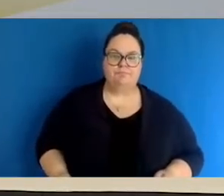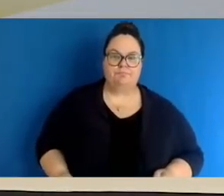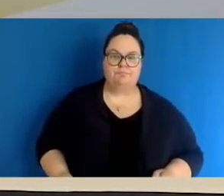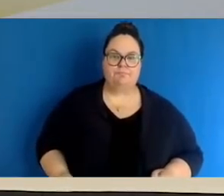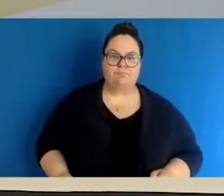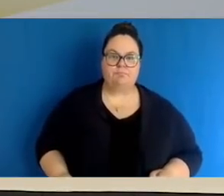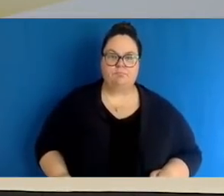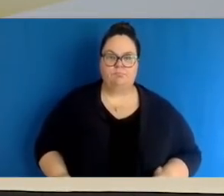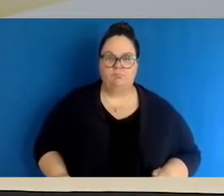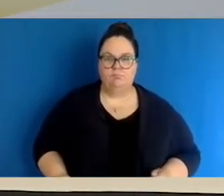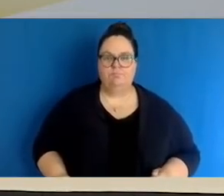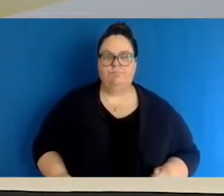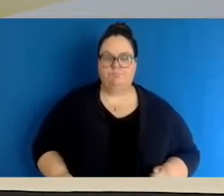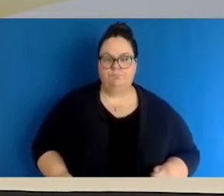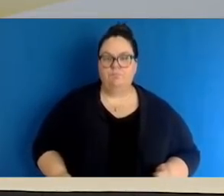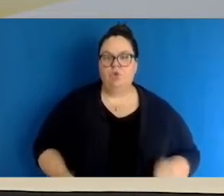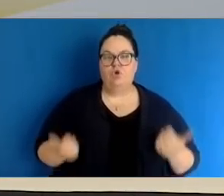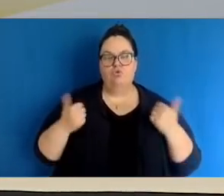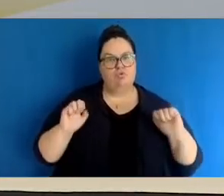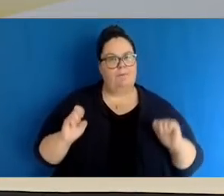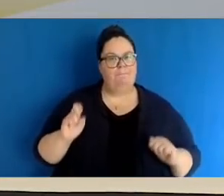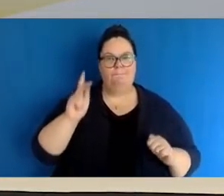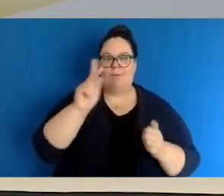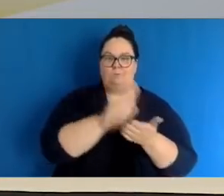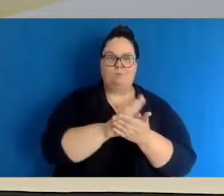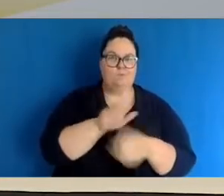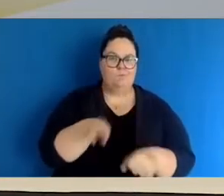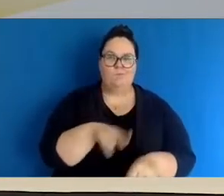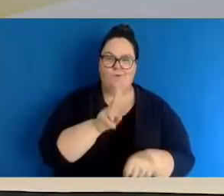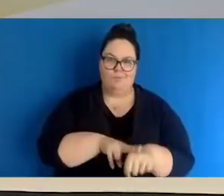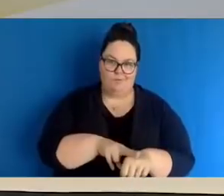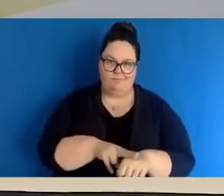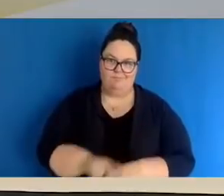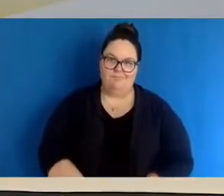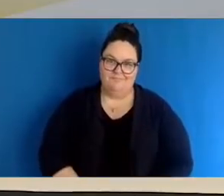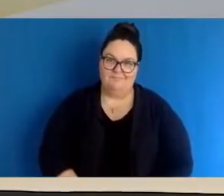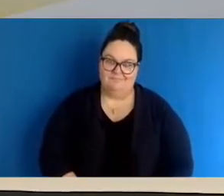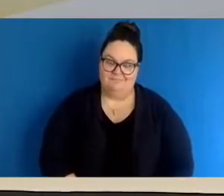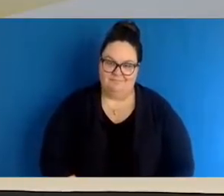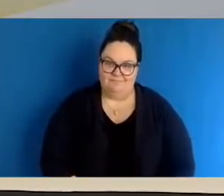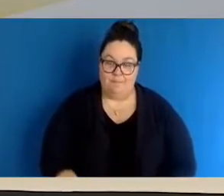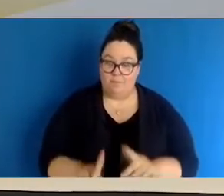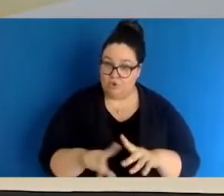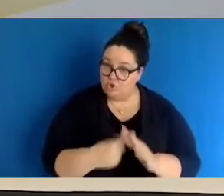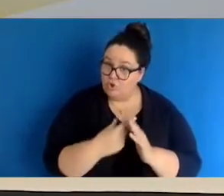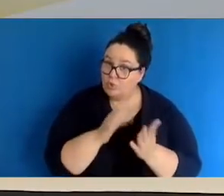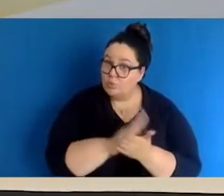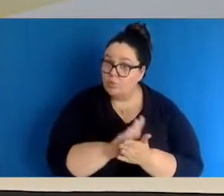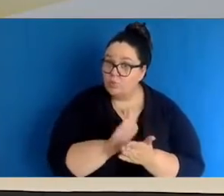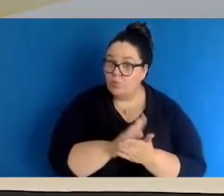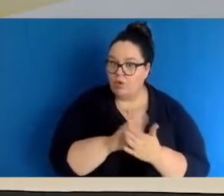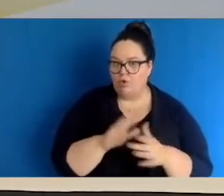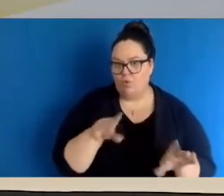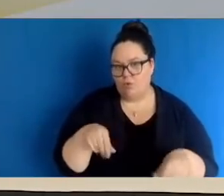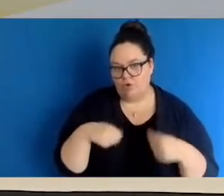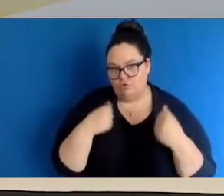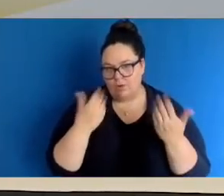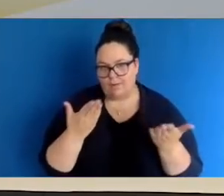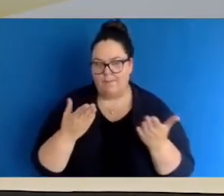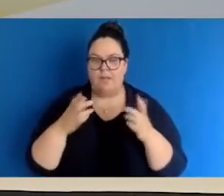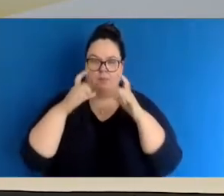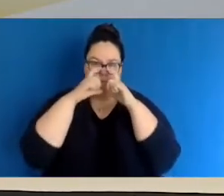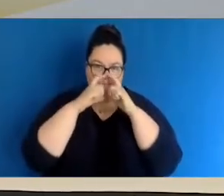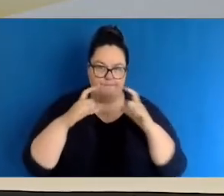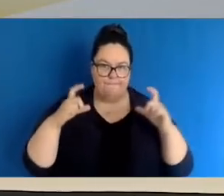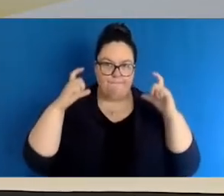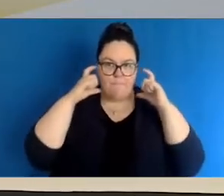basically are trying to go back to school as normal as possible. The difference is that we certainly, as we start the school year, the recommendation is for masks as